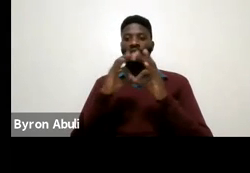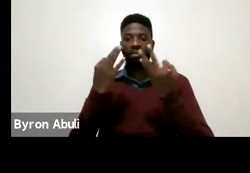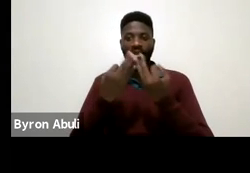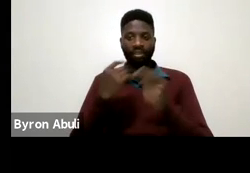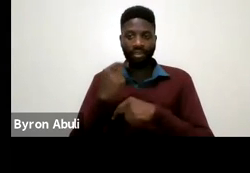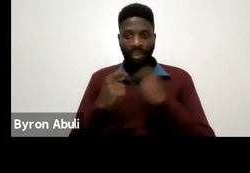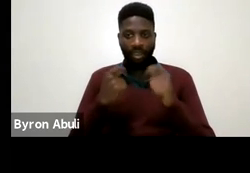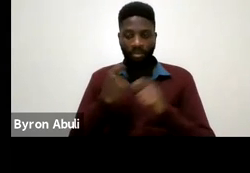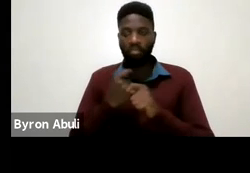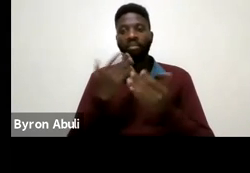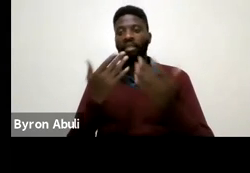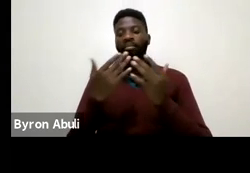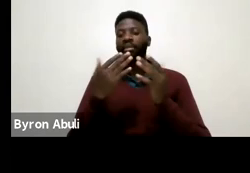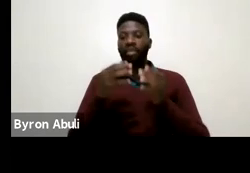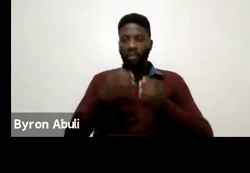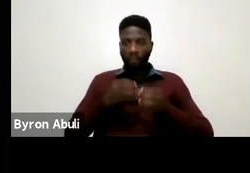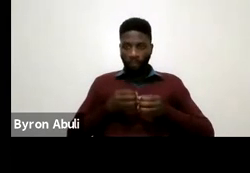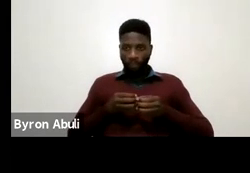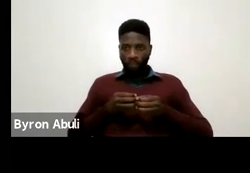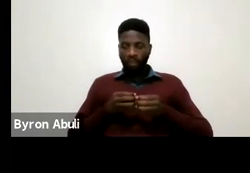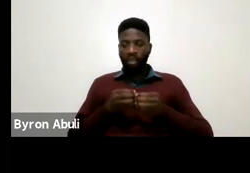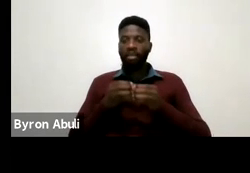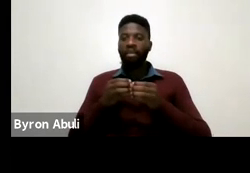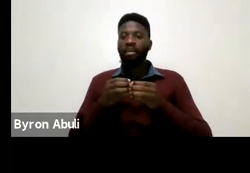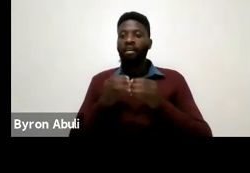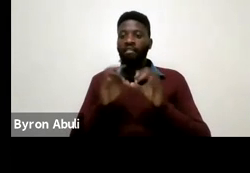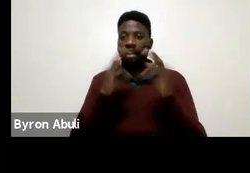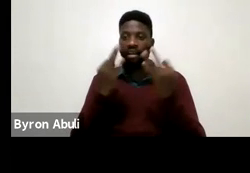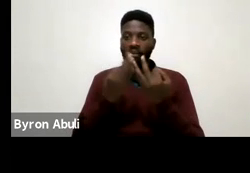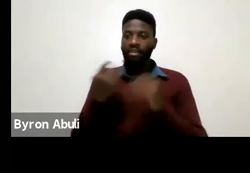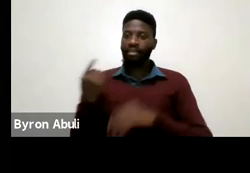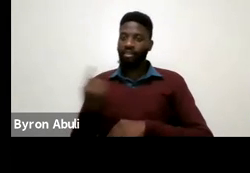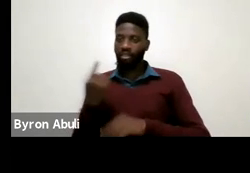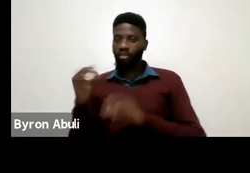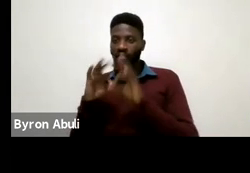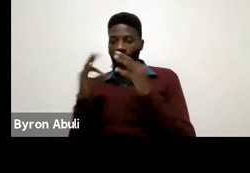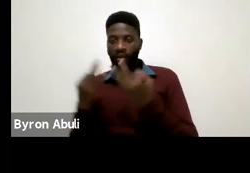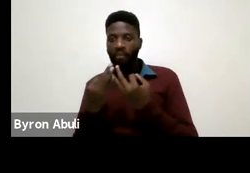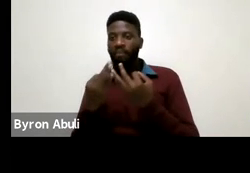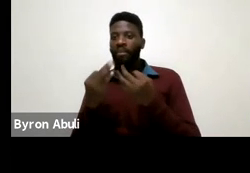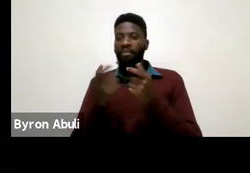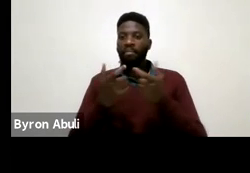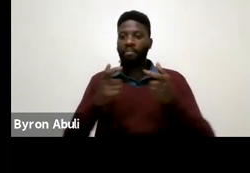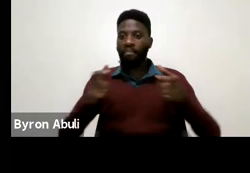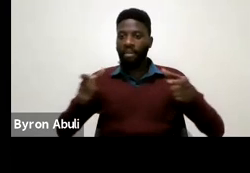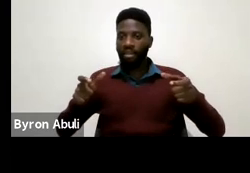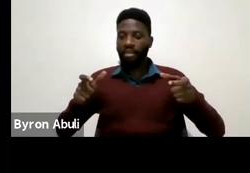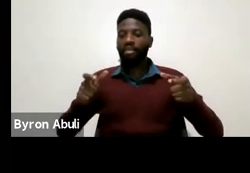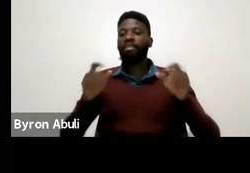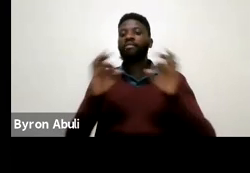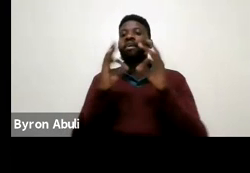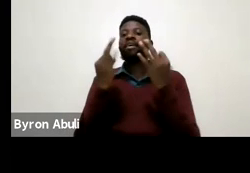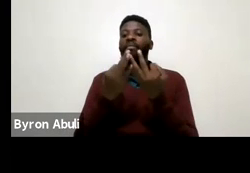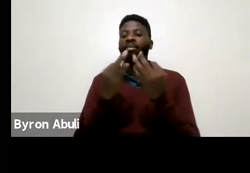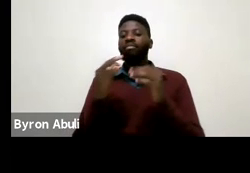nuclear family, a single family, extended family, a loneliness family, a clan family, you really need to